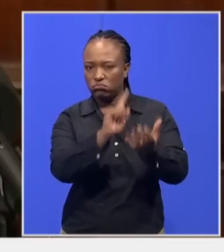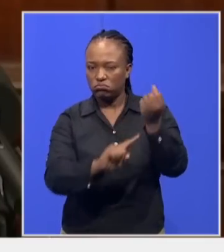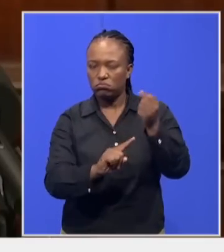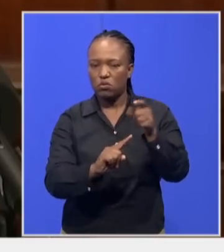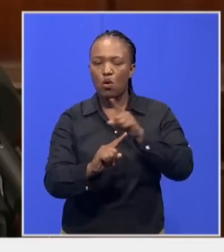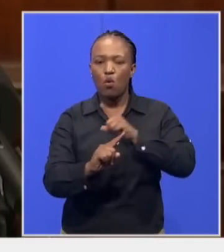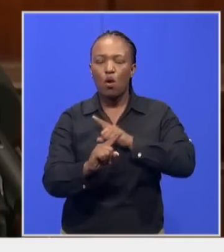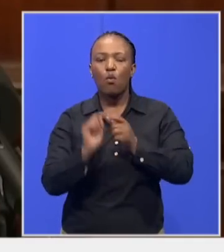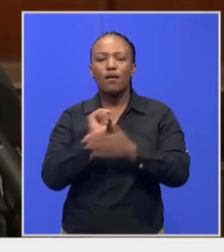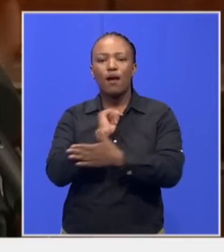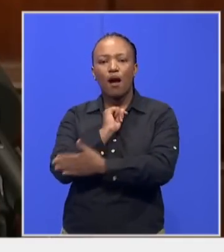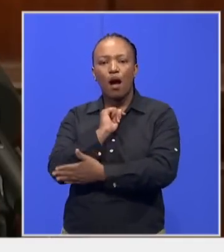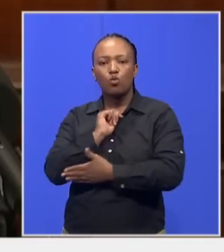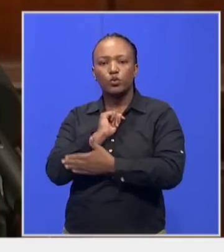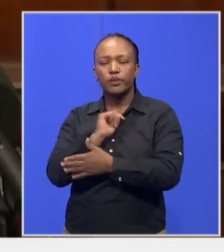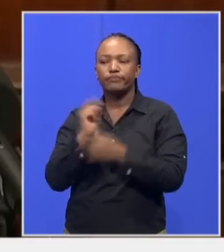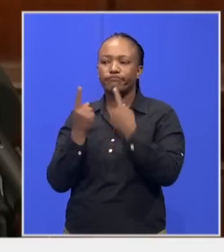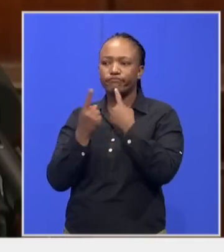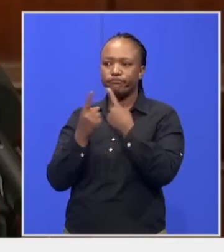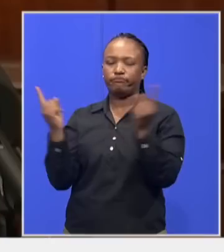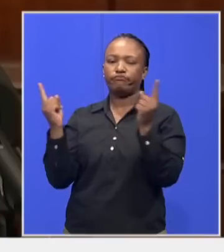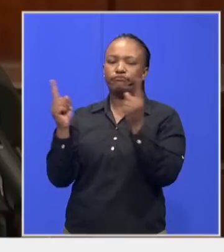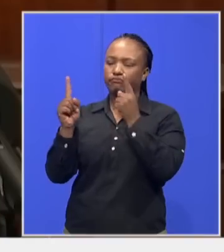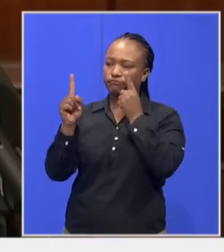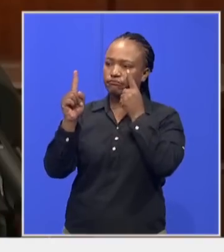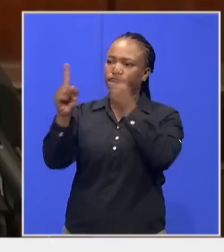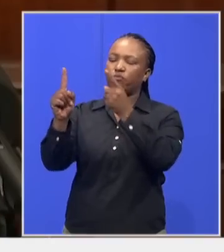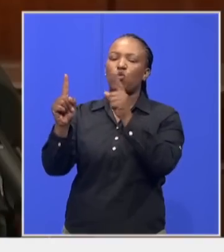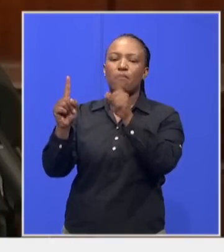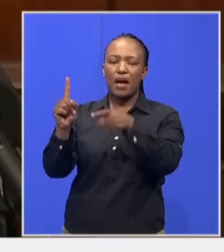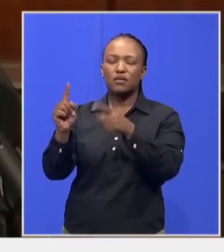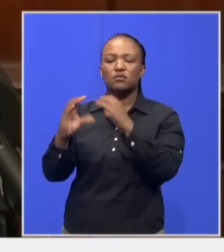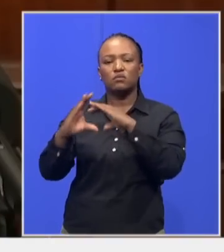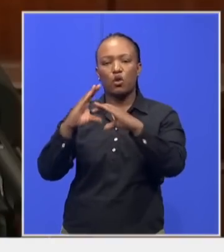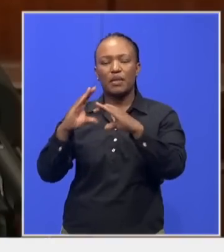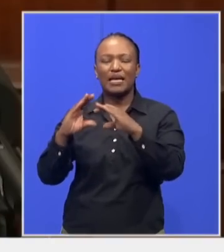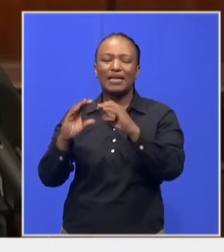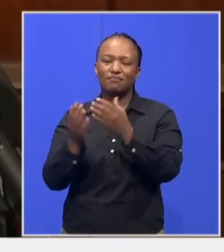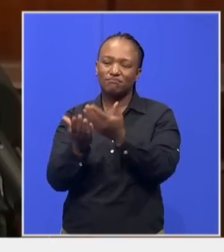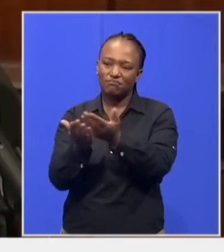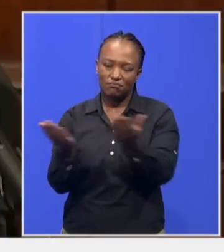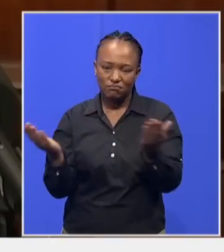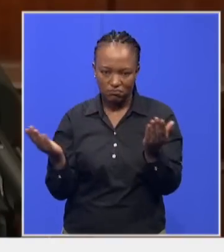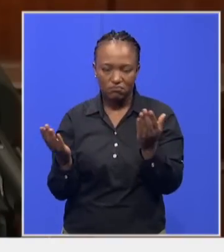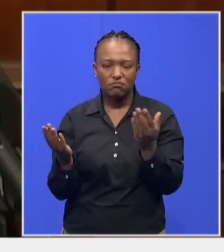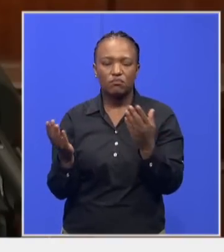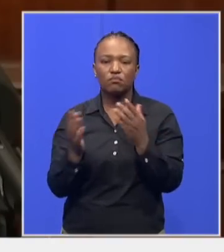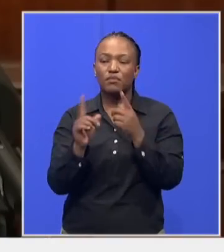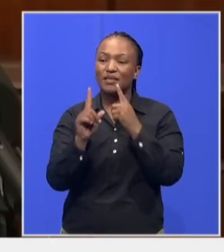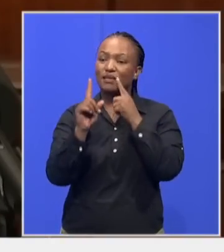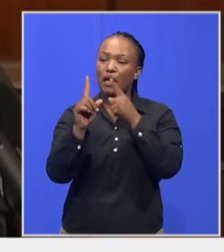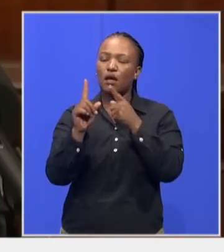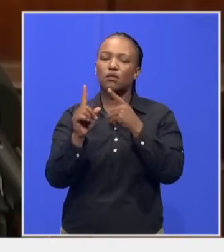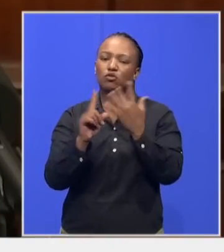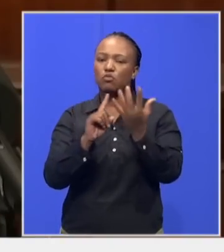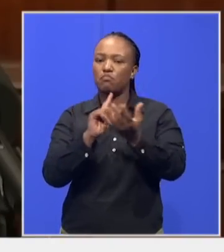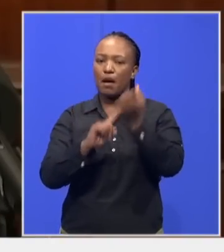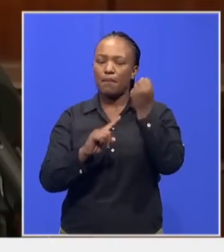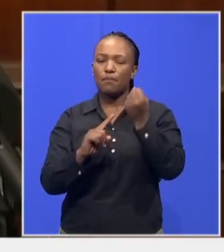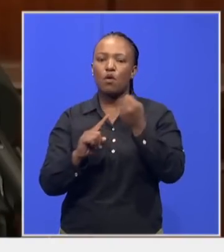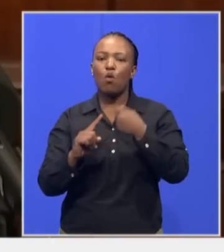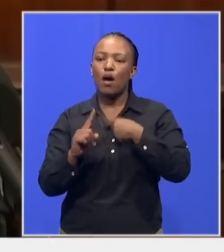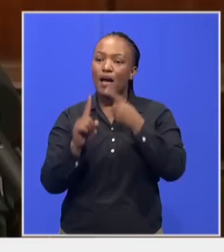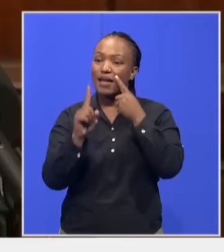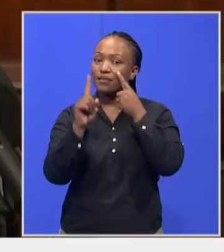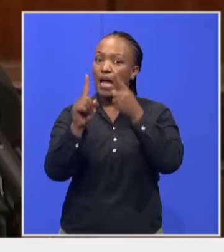to the country on what these targets are. We are confident about our ability to meet those targets. It's one thing to proclaim a target, it's quite another